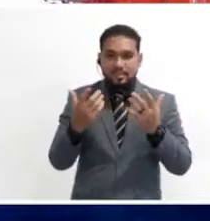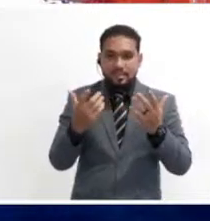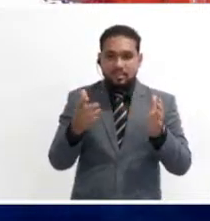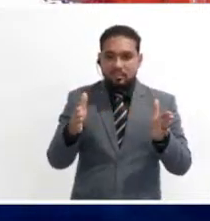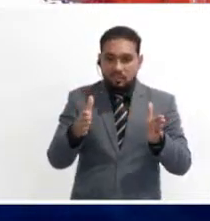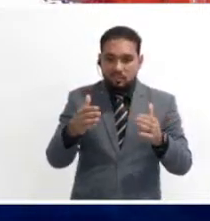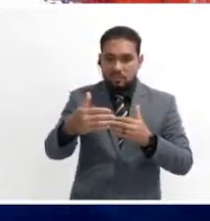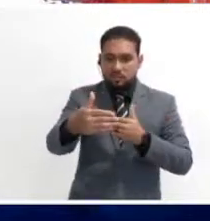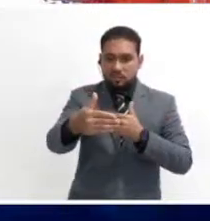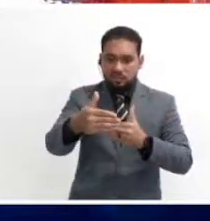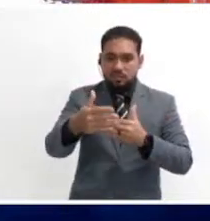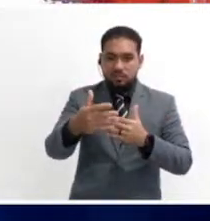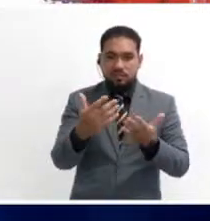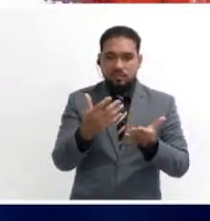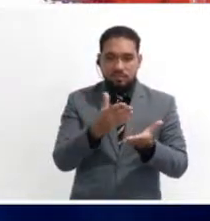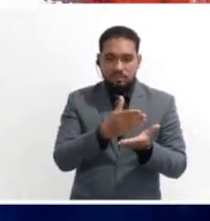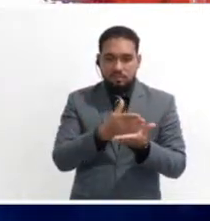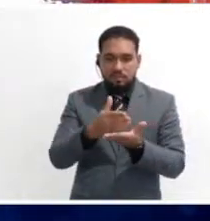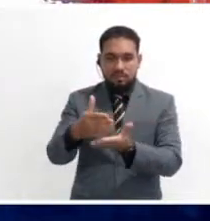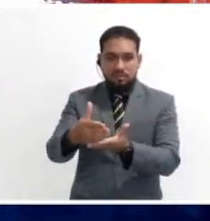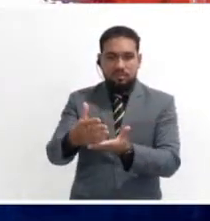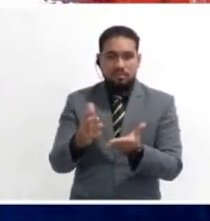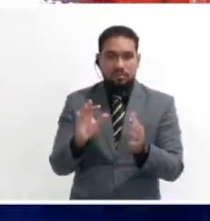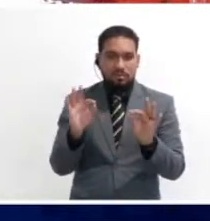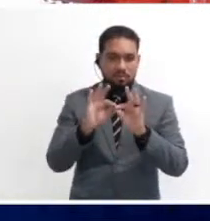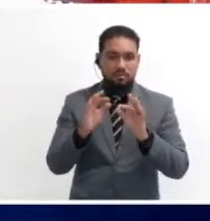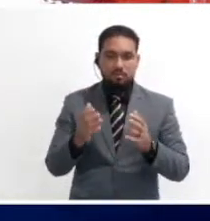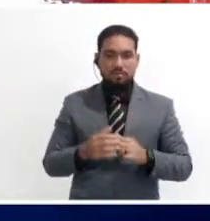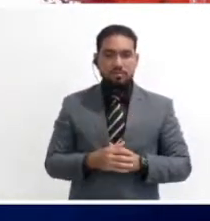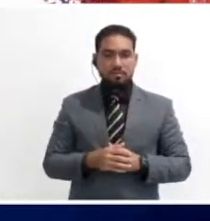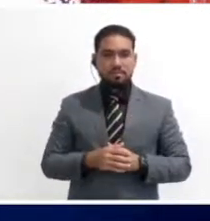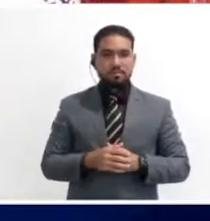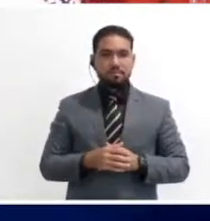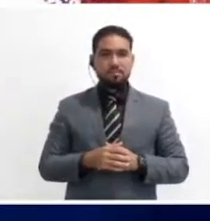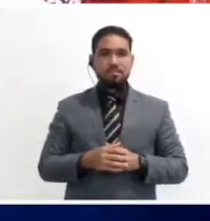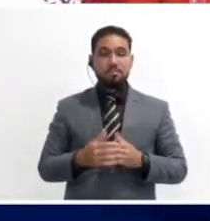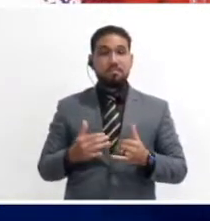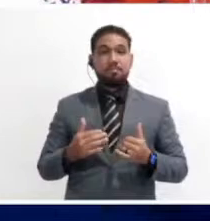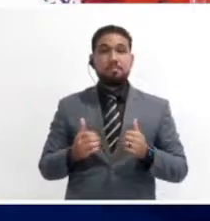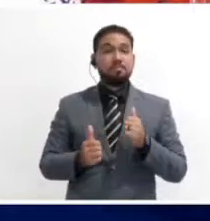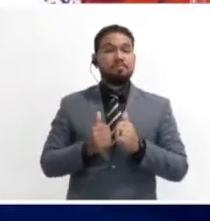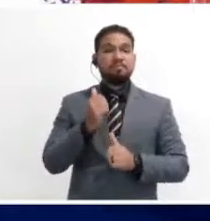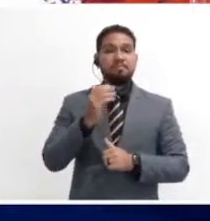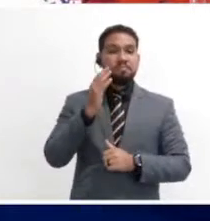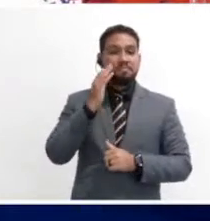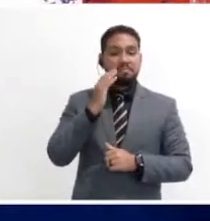recently, and especially for RF kind of devices.